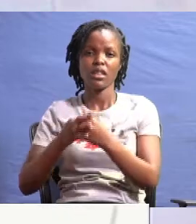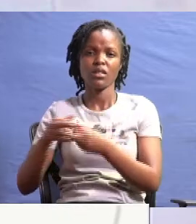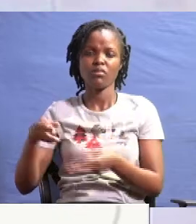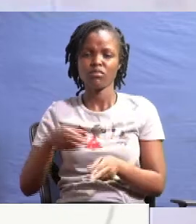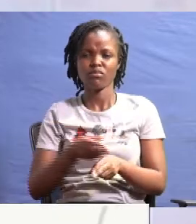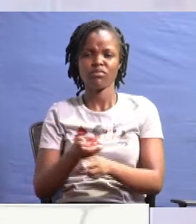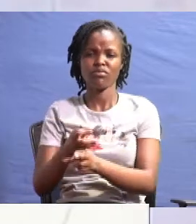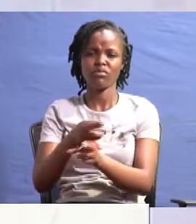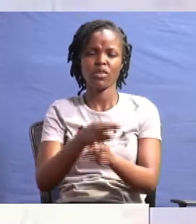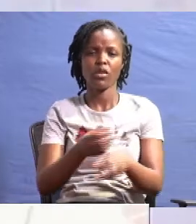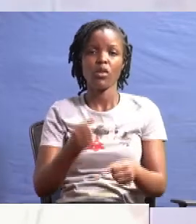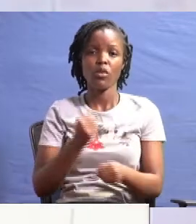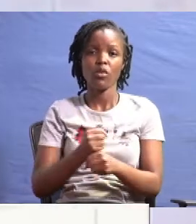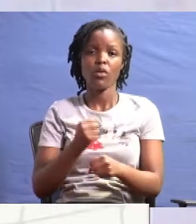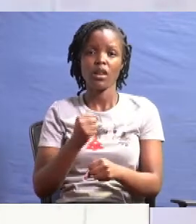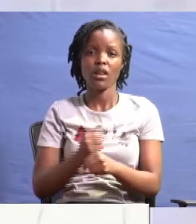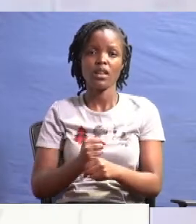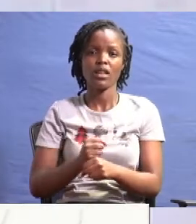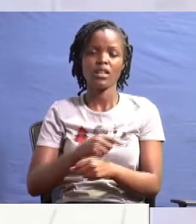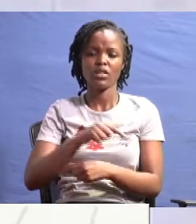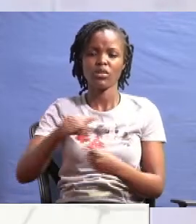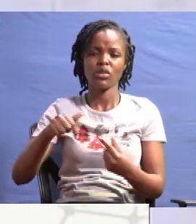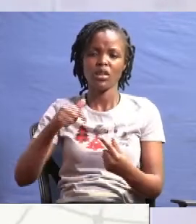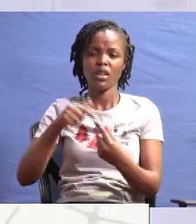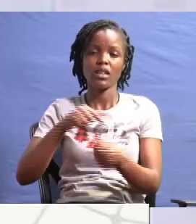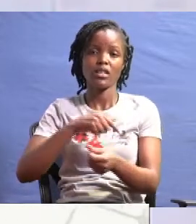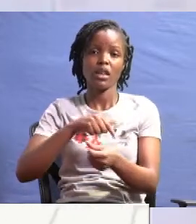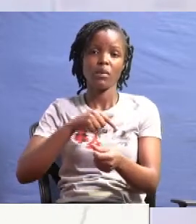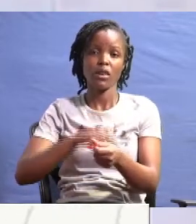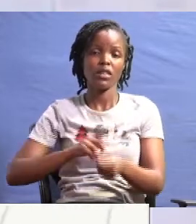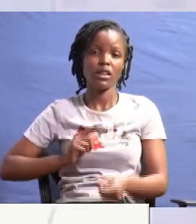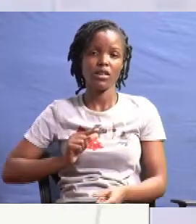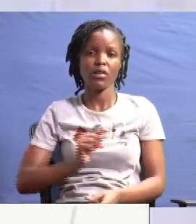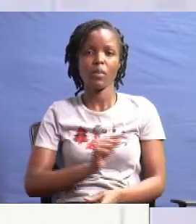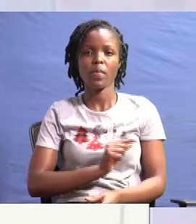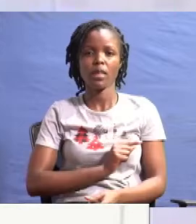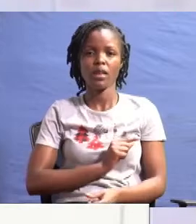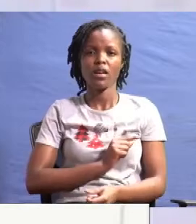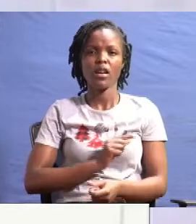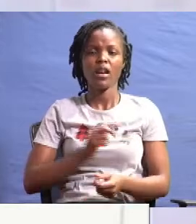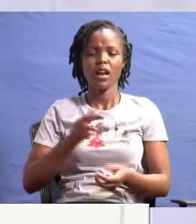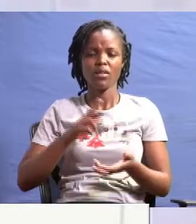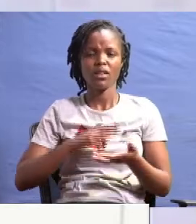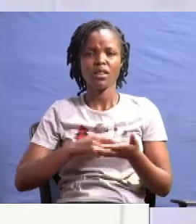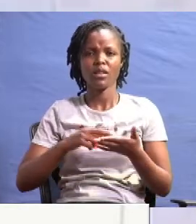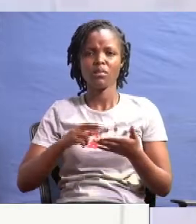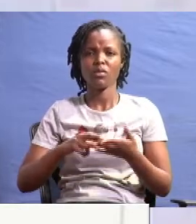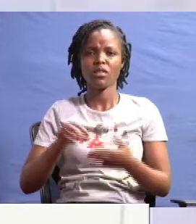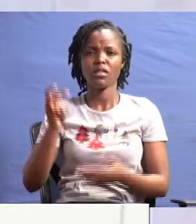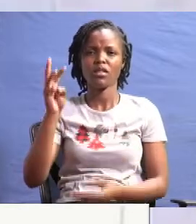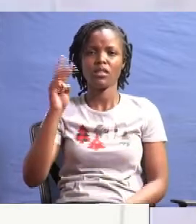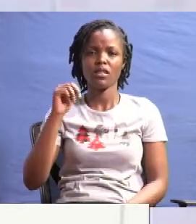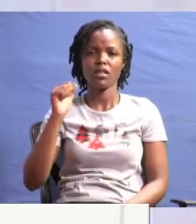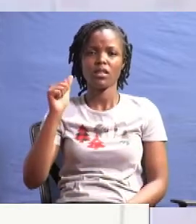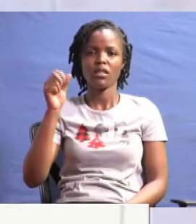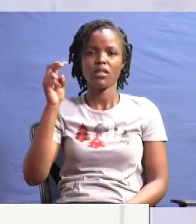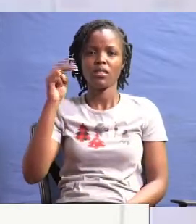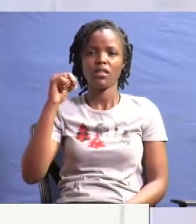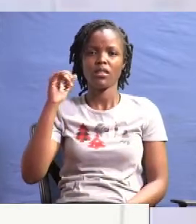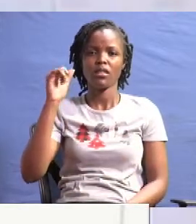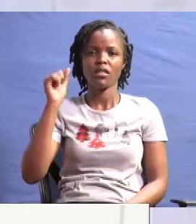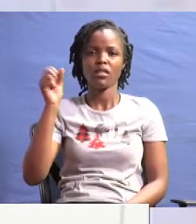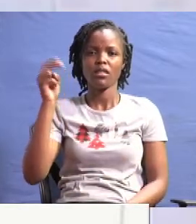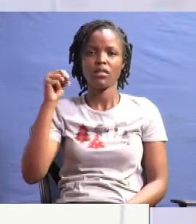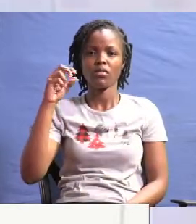case during his tenure as governor. And as our reporter Anyango Sylvia reports, the judgment includes a 10-year ban